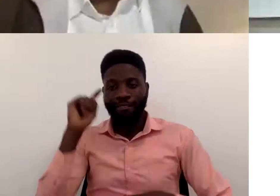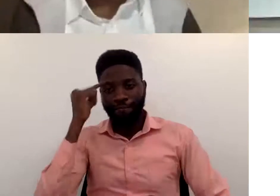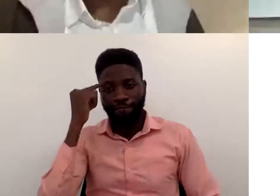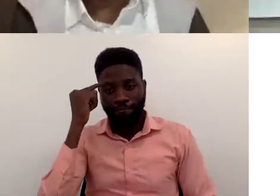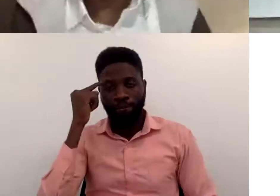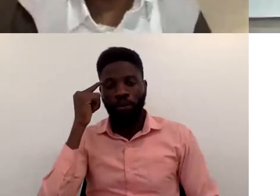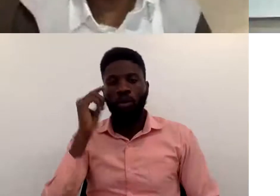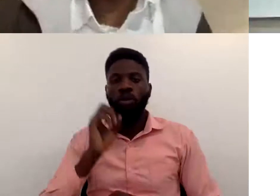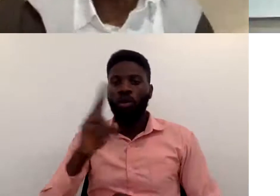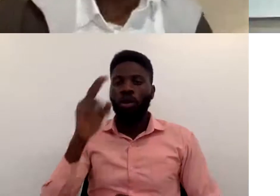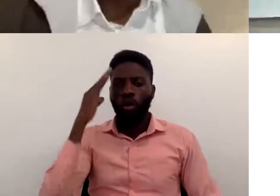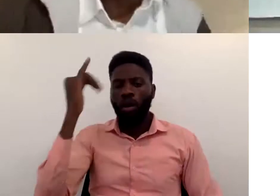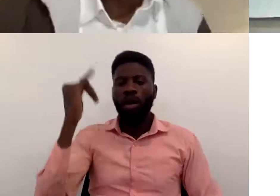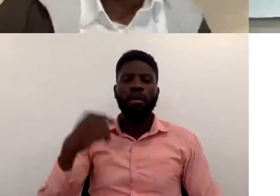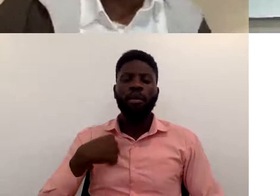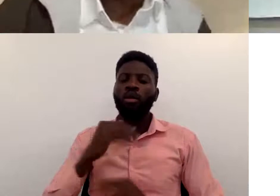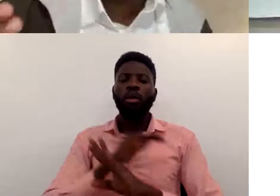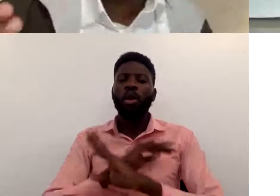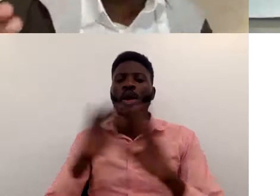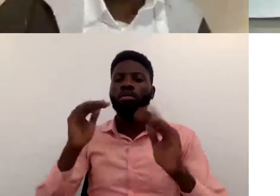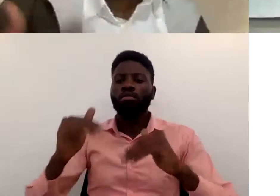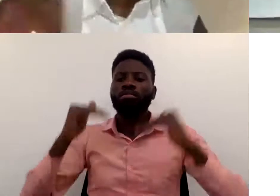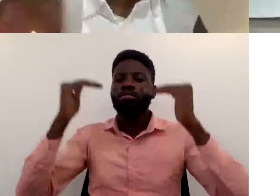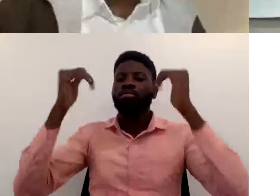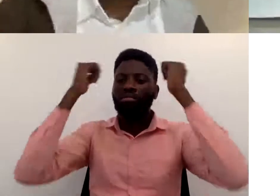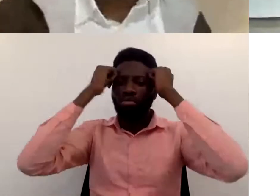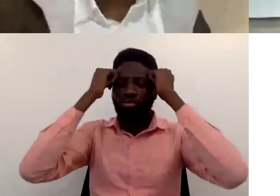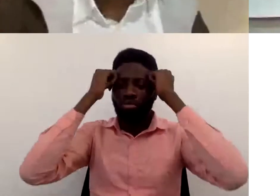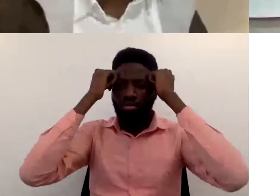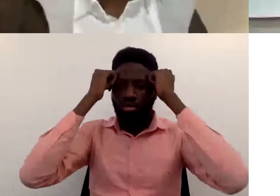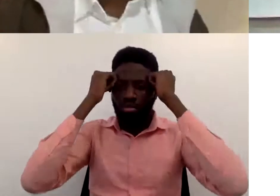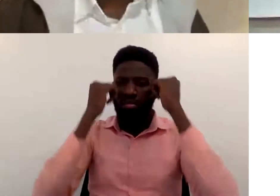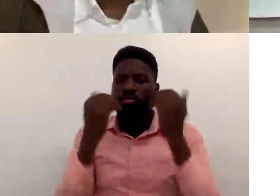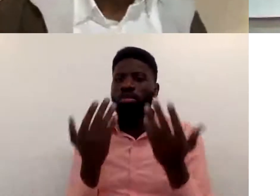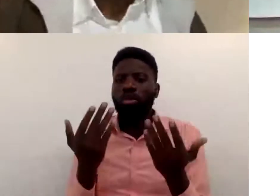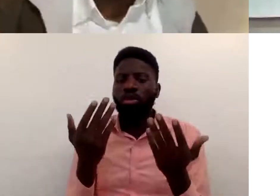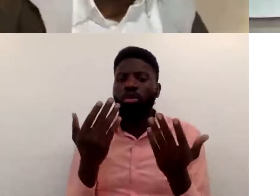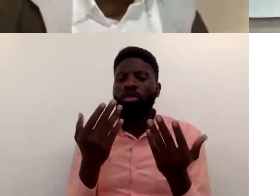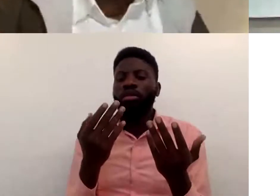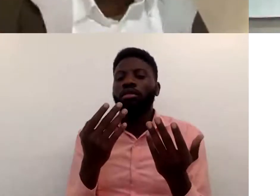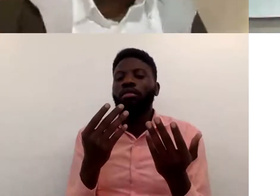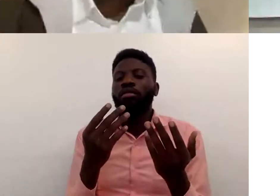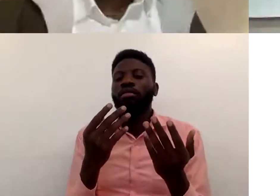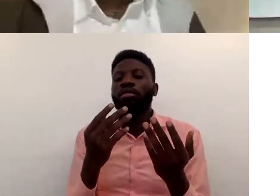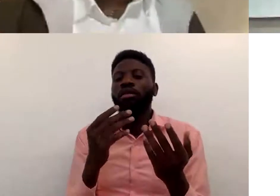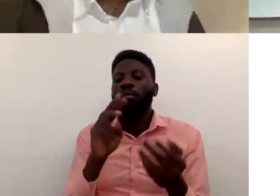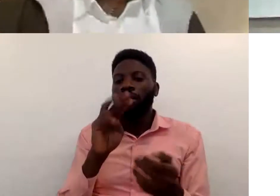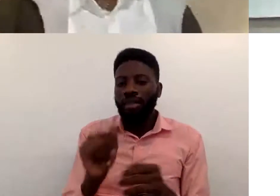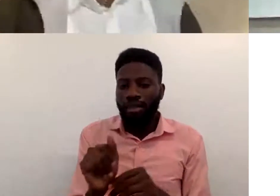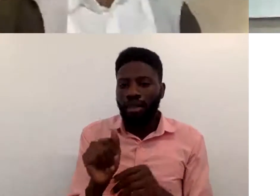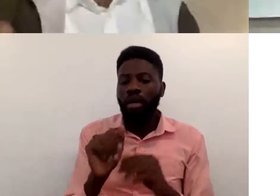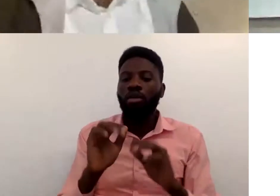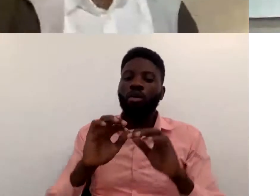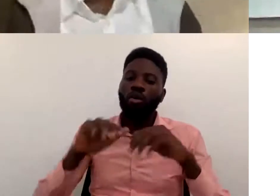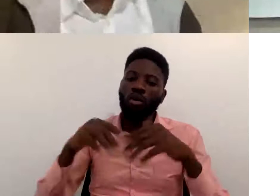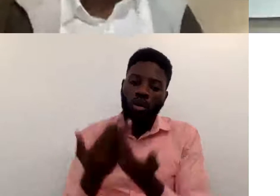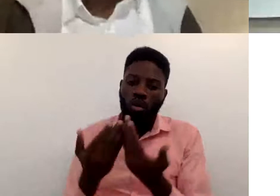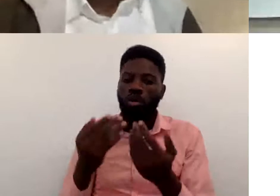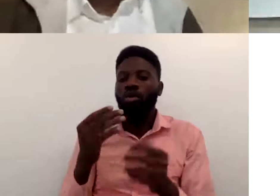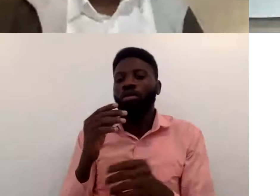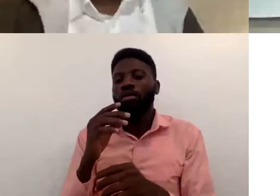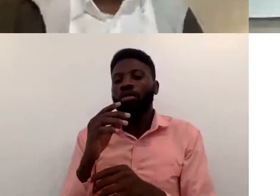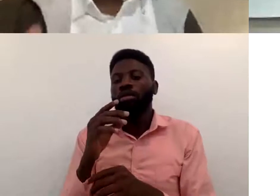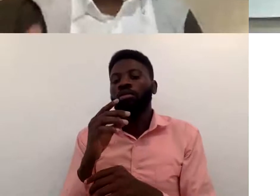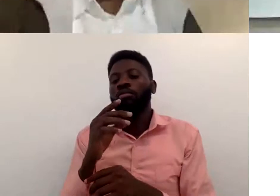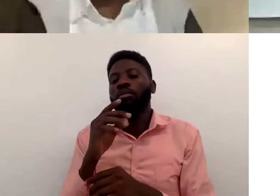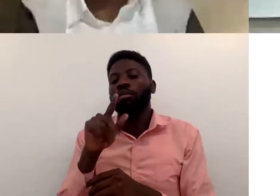I do a postgraduate degree? Why can't I do a doctorate degree? Yeah. We have professional courses out there.